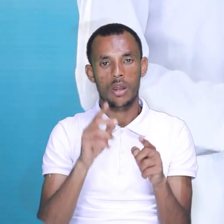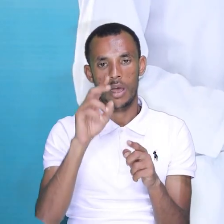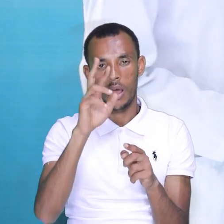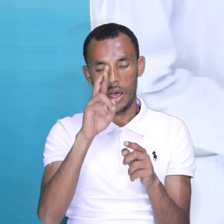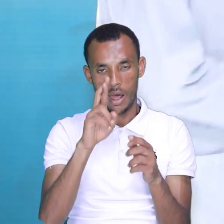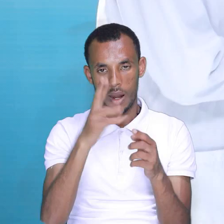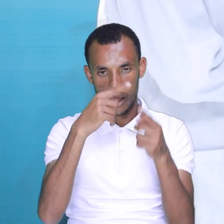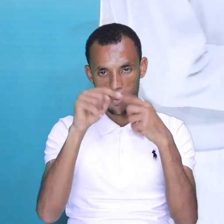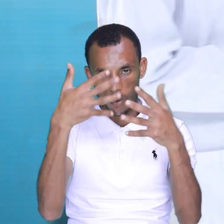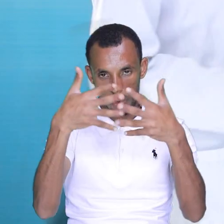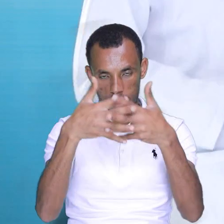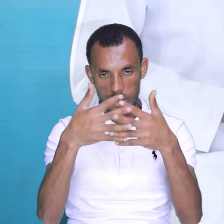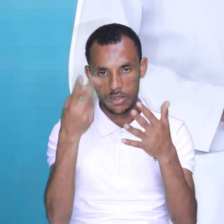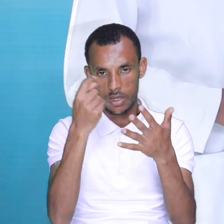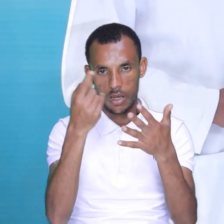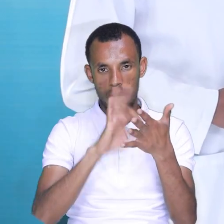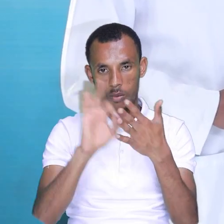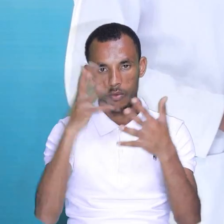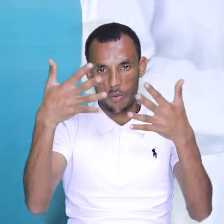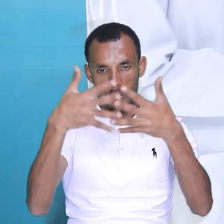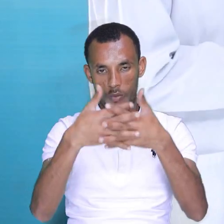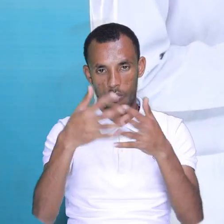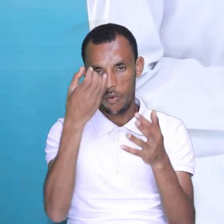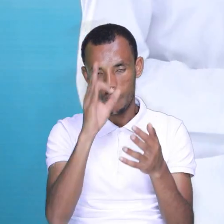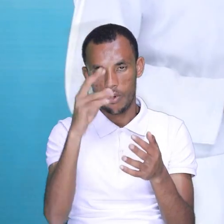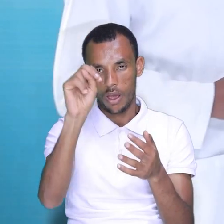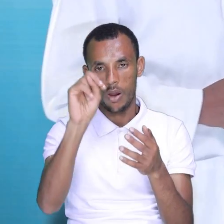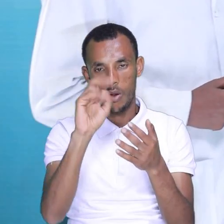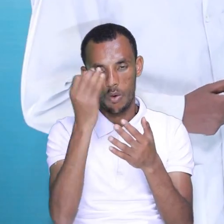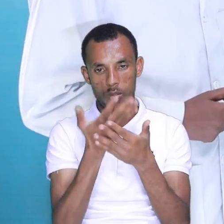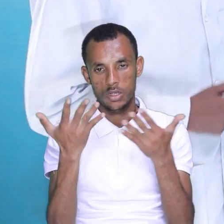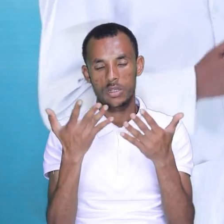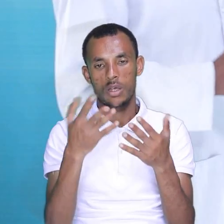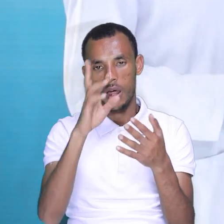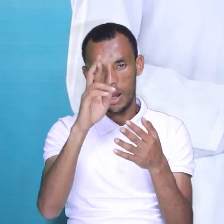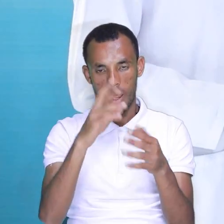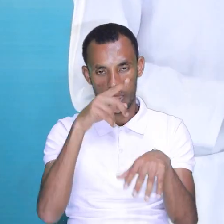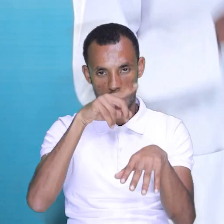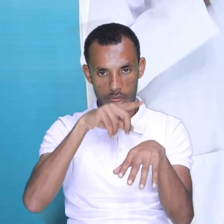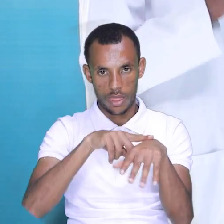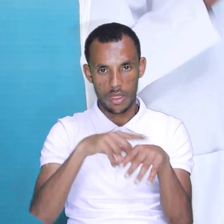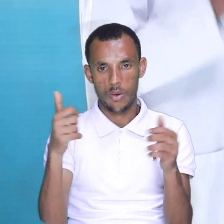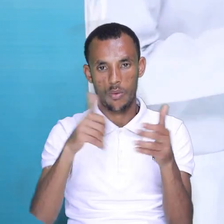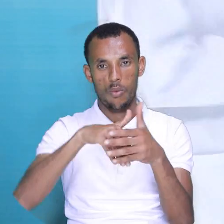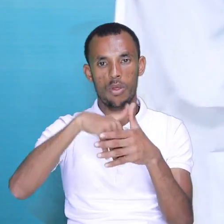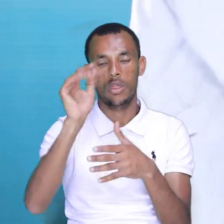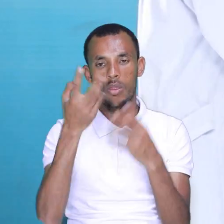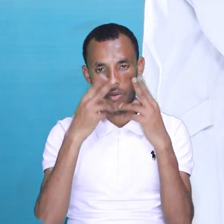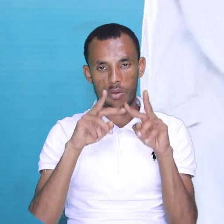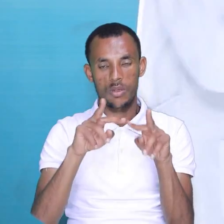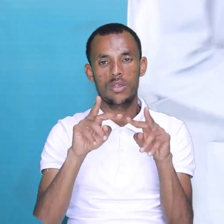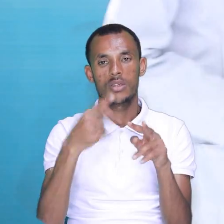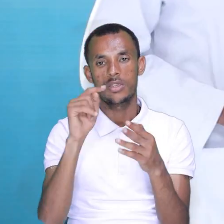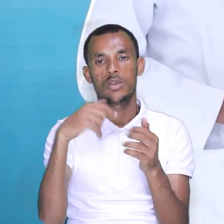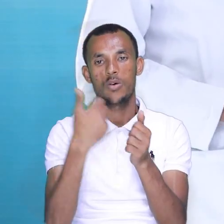to combinations, the number of combinations of n objects taking r at a time without considering